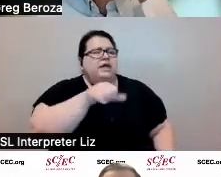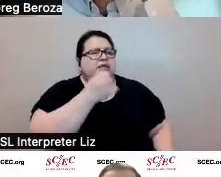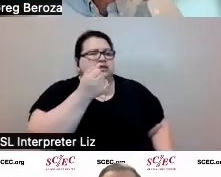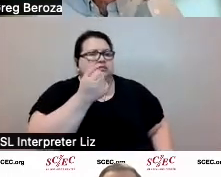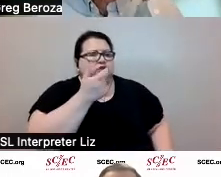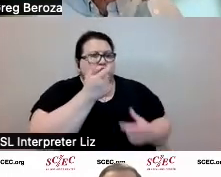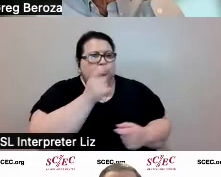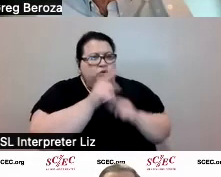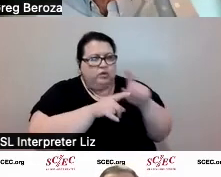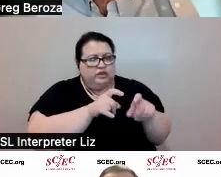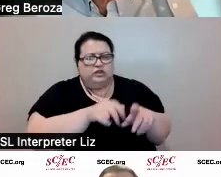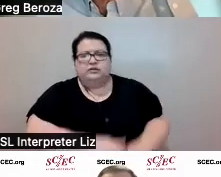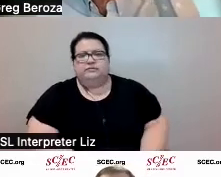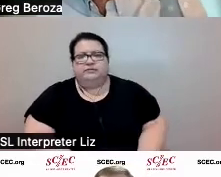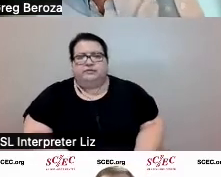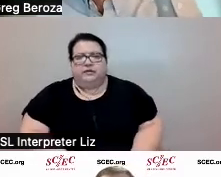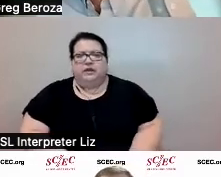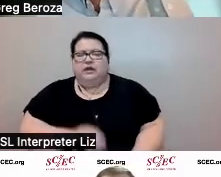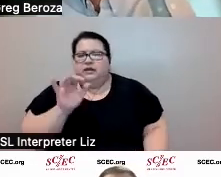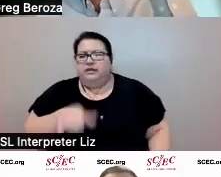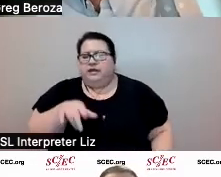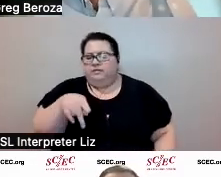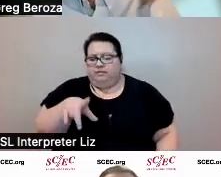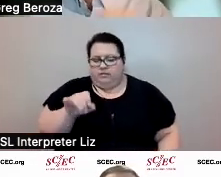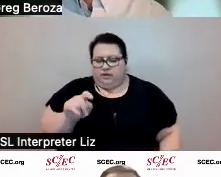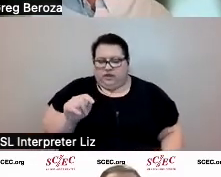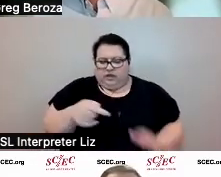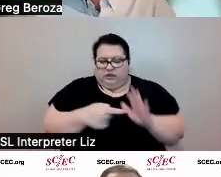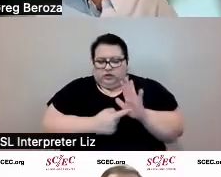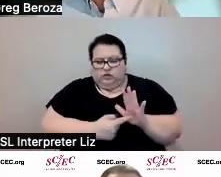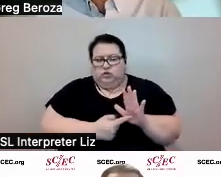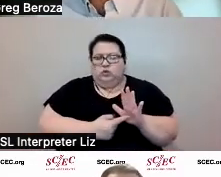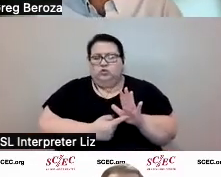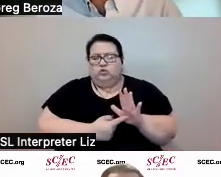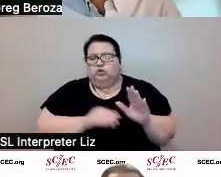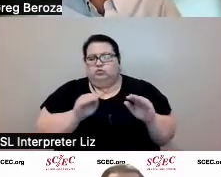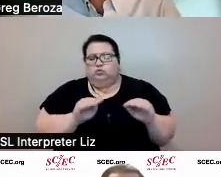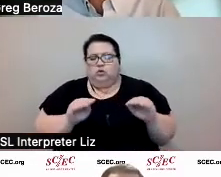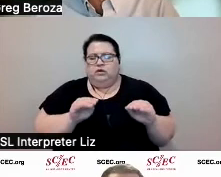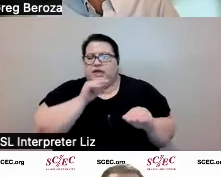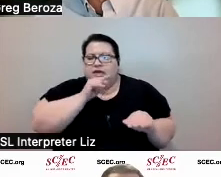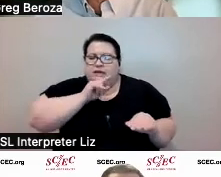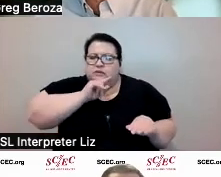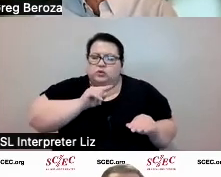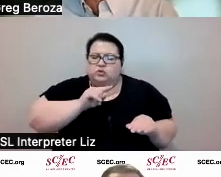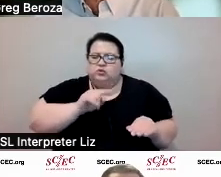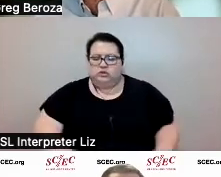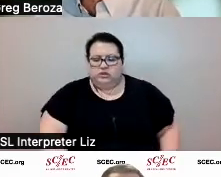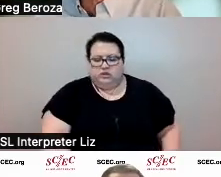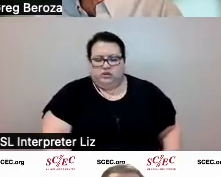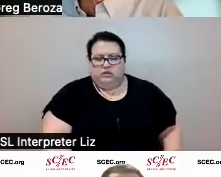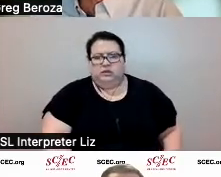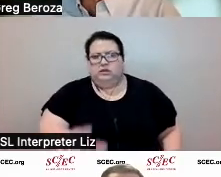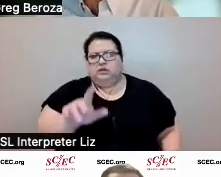question. So that plot shows relative plate motion, not absolute plate motion. And Tanya